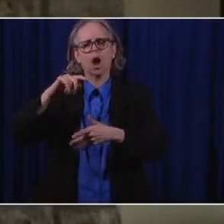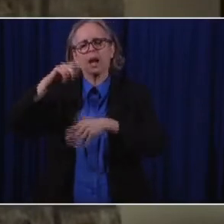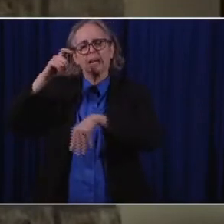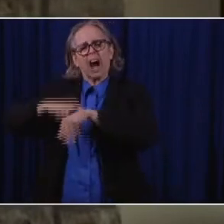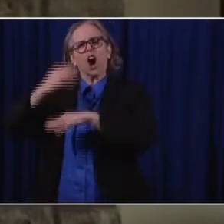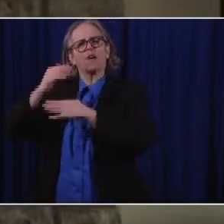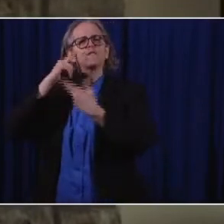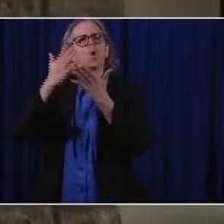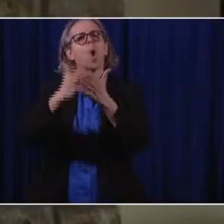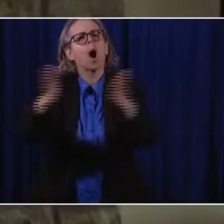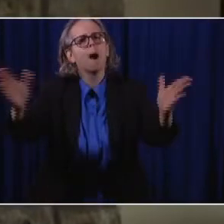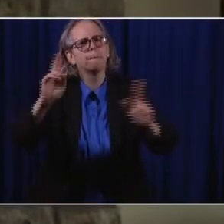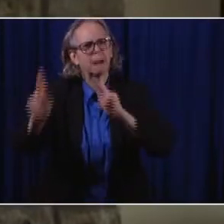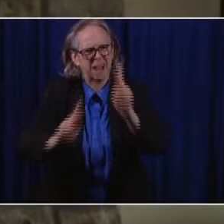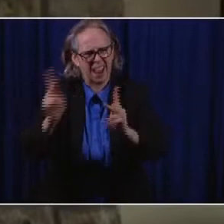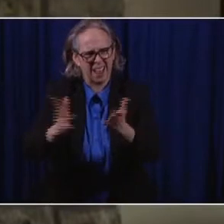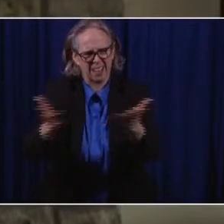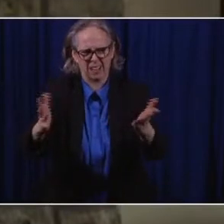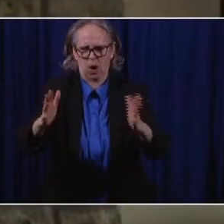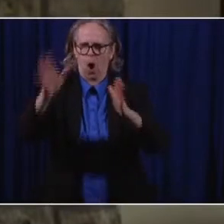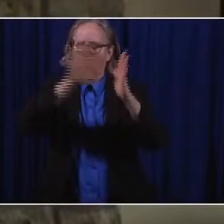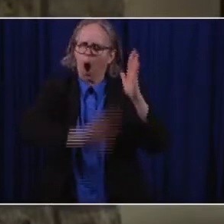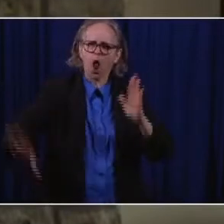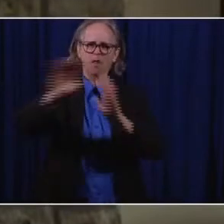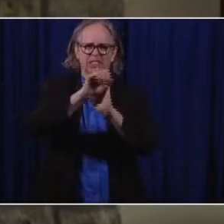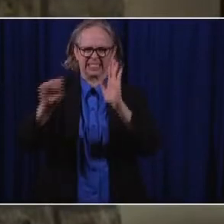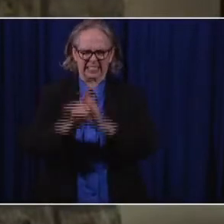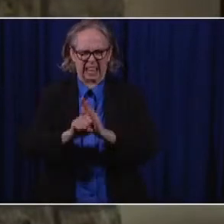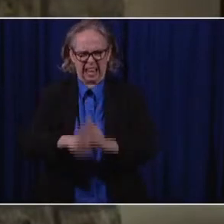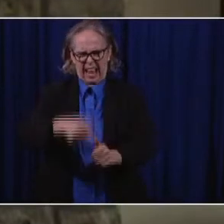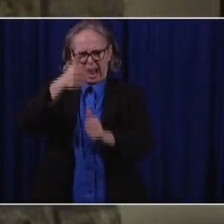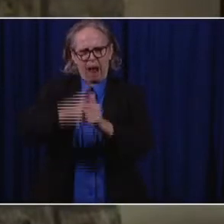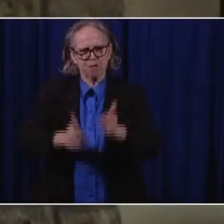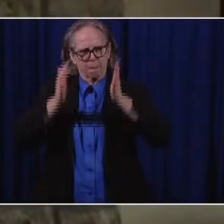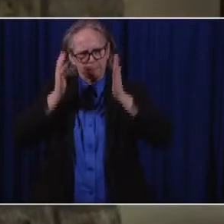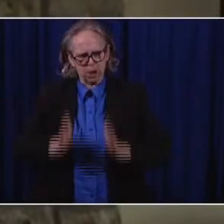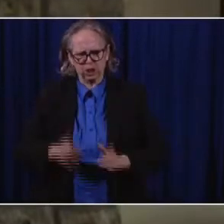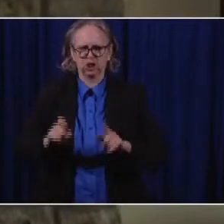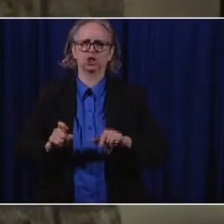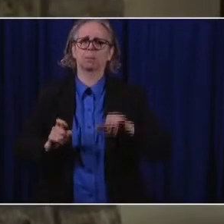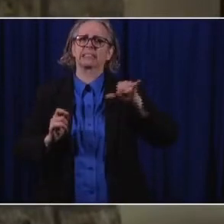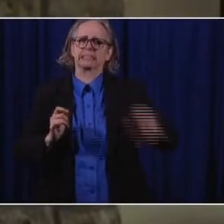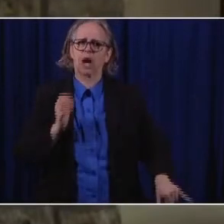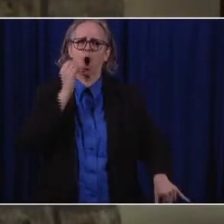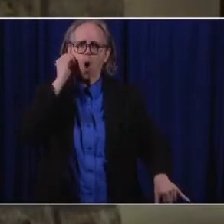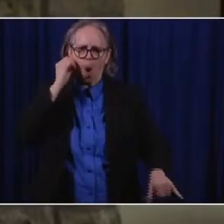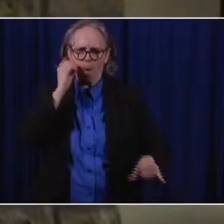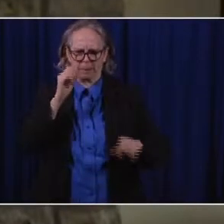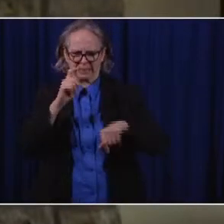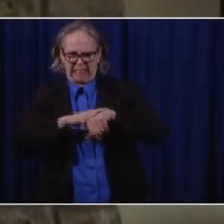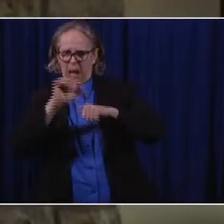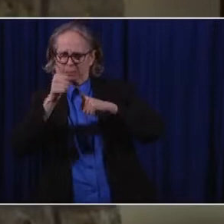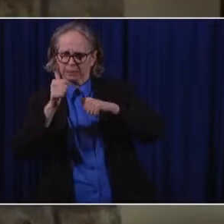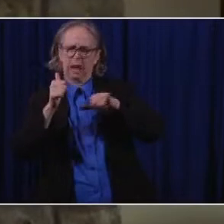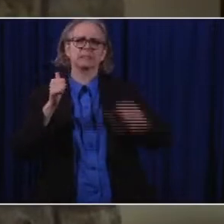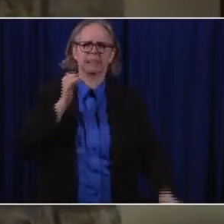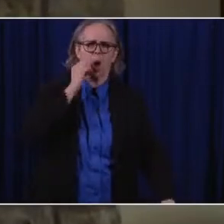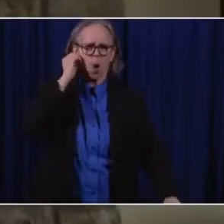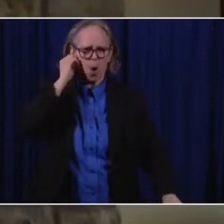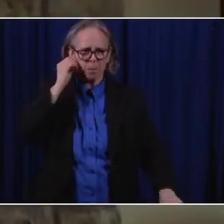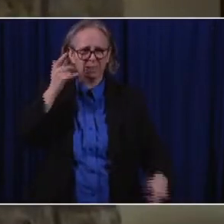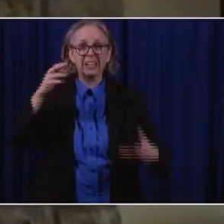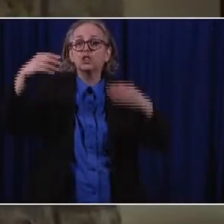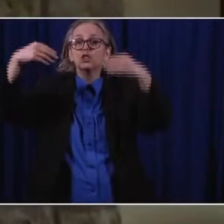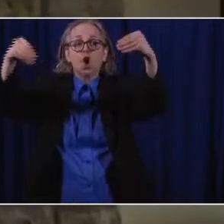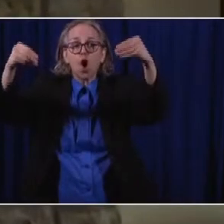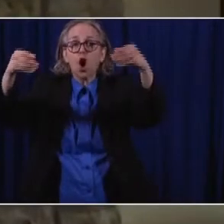so everyone should be home. So instead of going somewhere else, there's no retail place open, legally